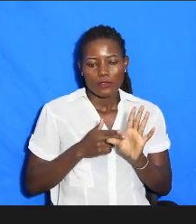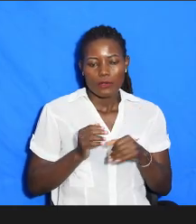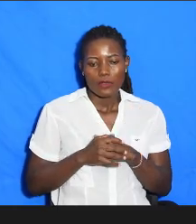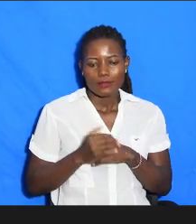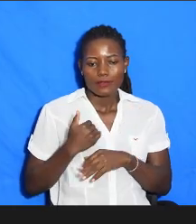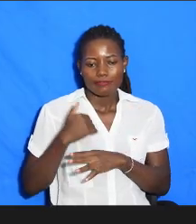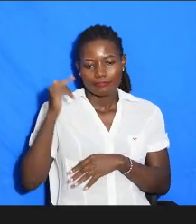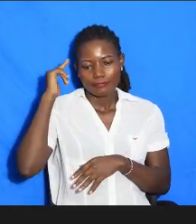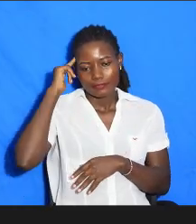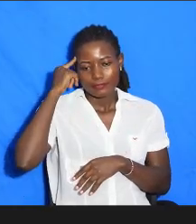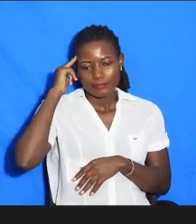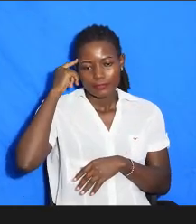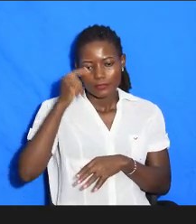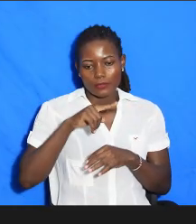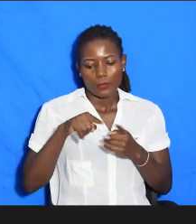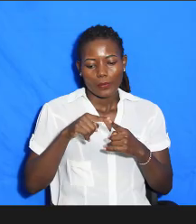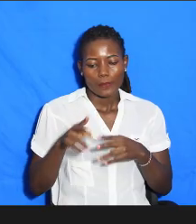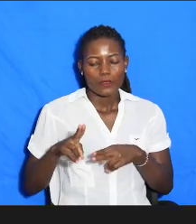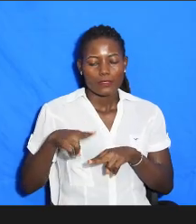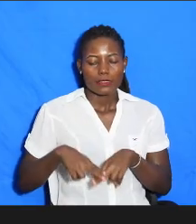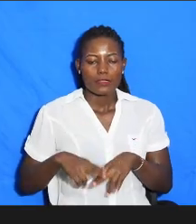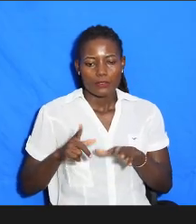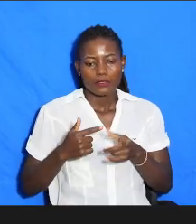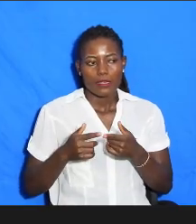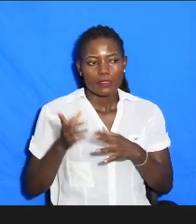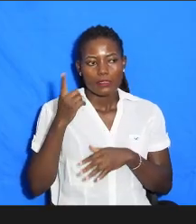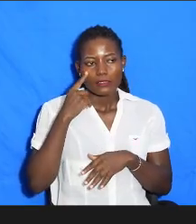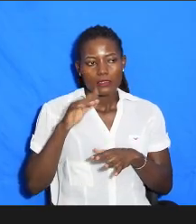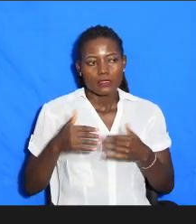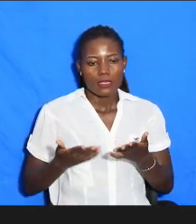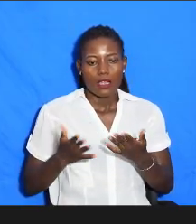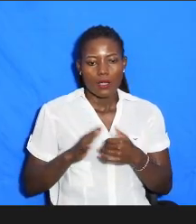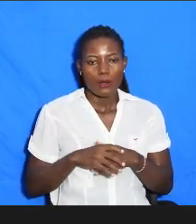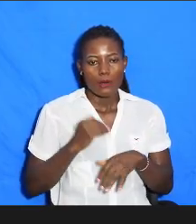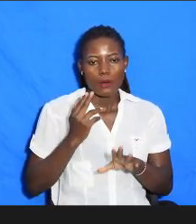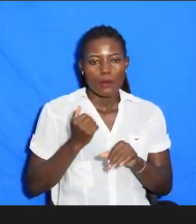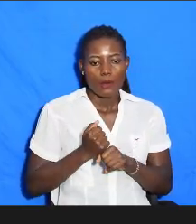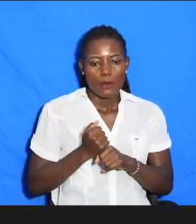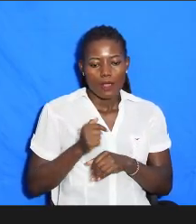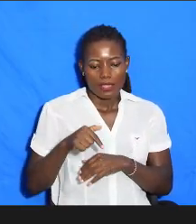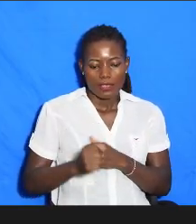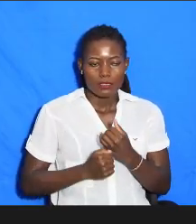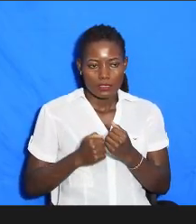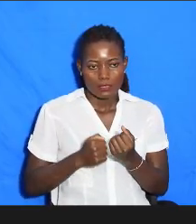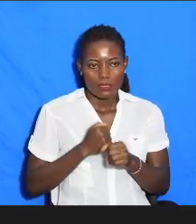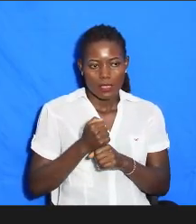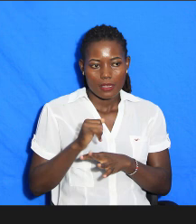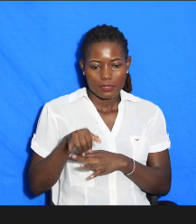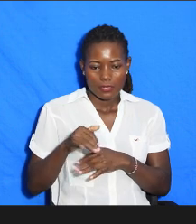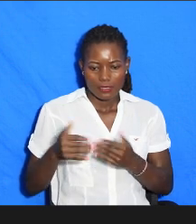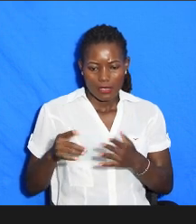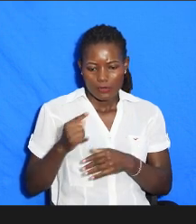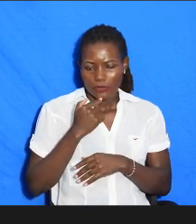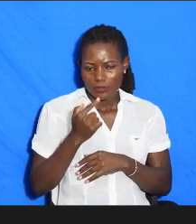Yeah. I think when you sit down and then check how guys are performing, especially this year, that's the way you've said. I